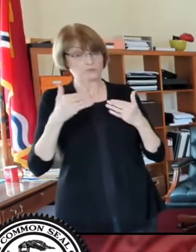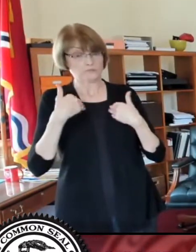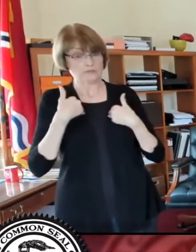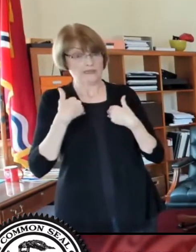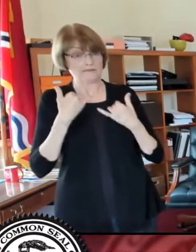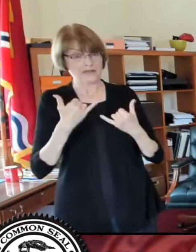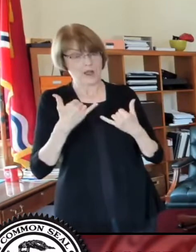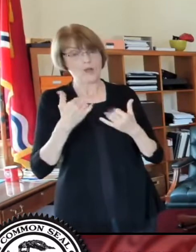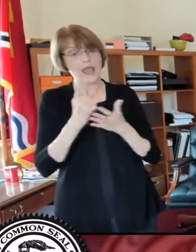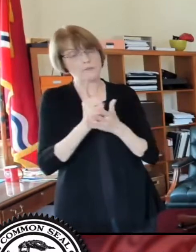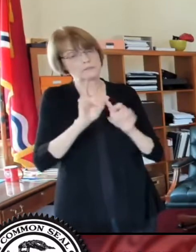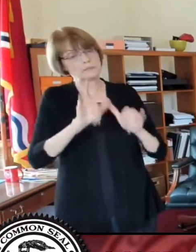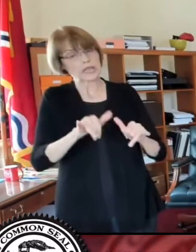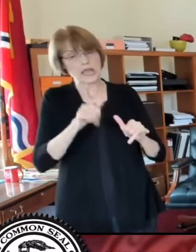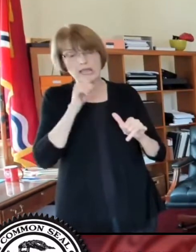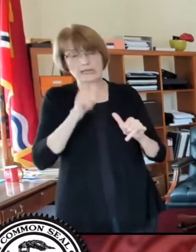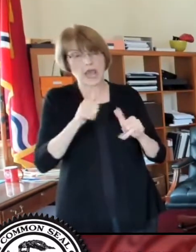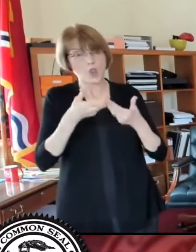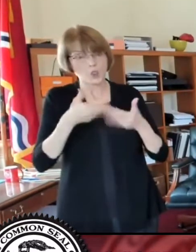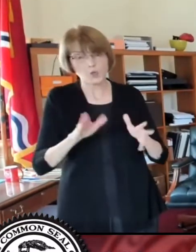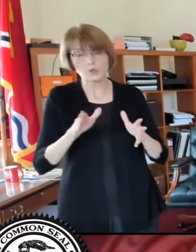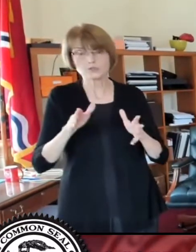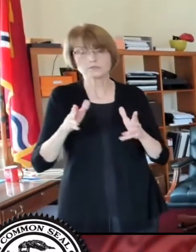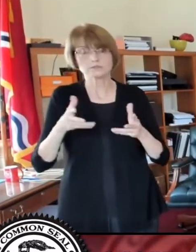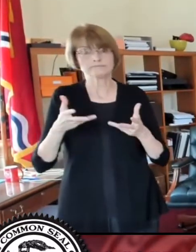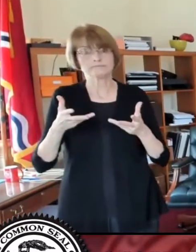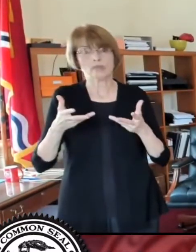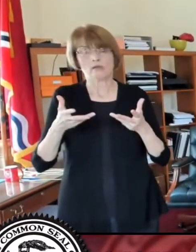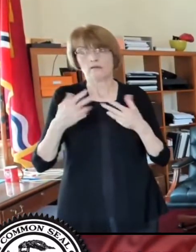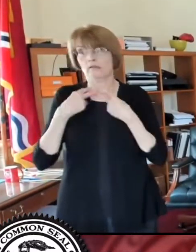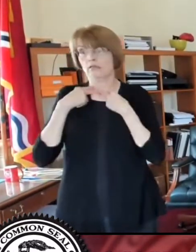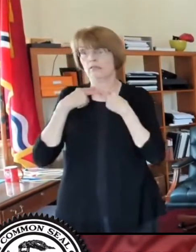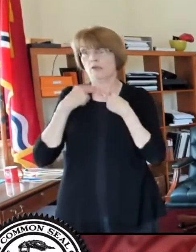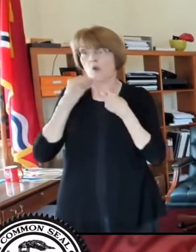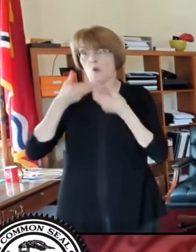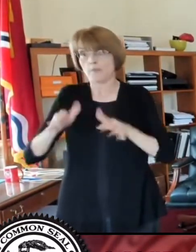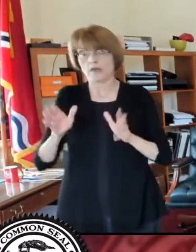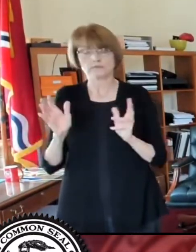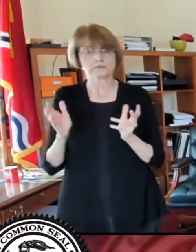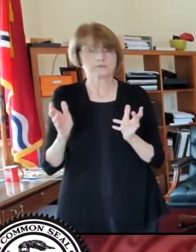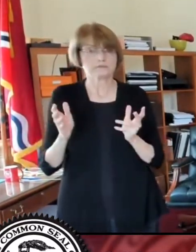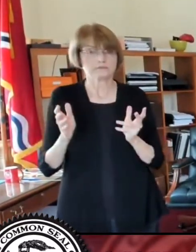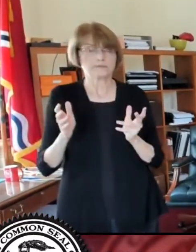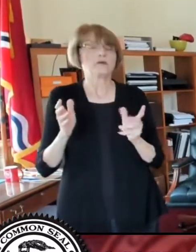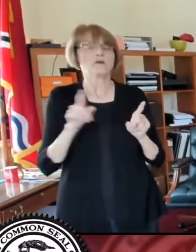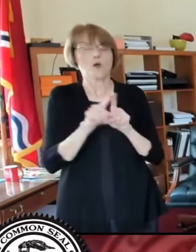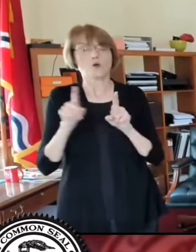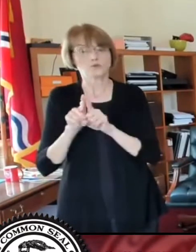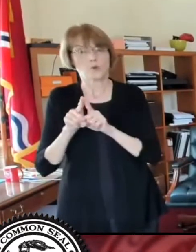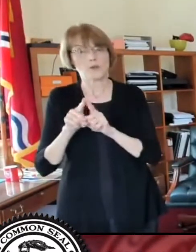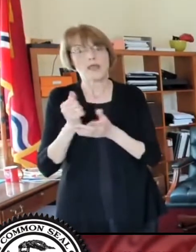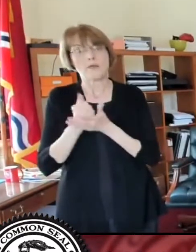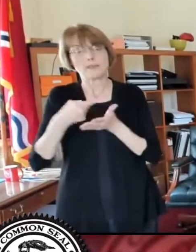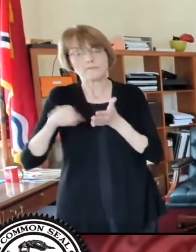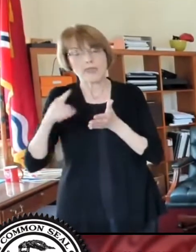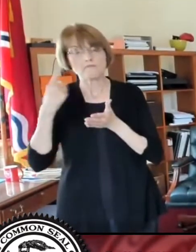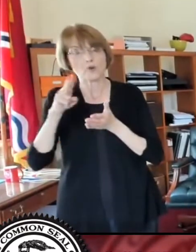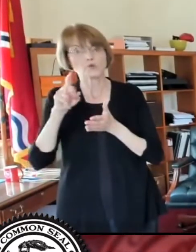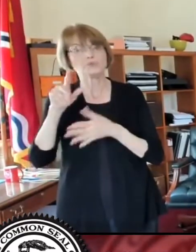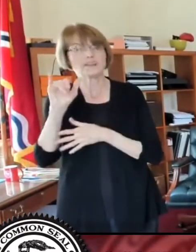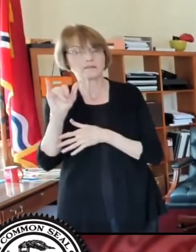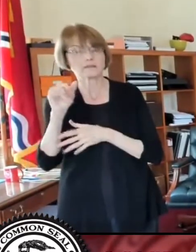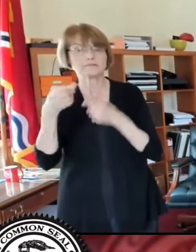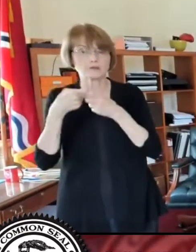what rental assistance and mortgage assistance is all about, along with utility assistance, which I talked about earlier in the program.